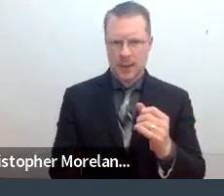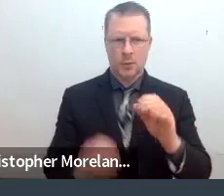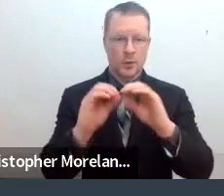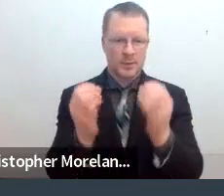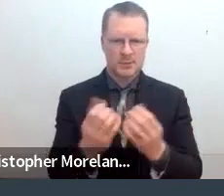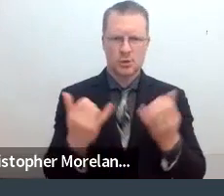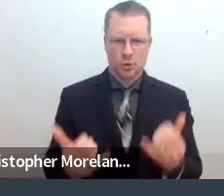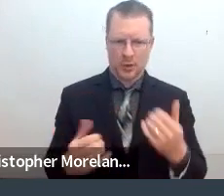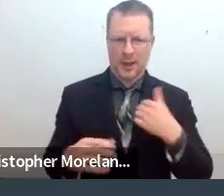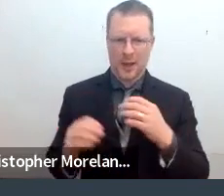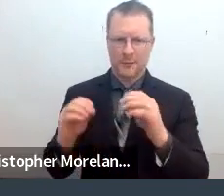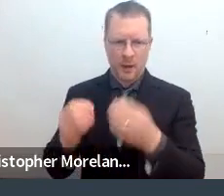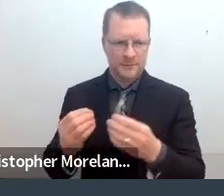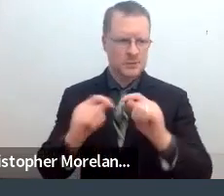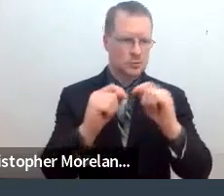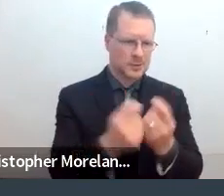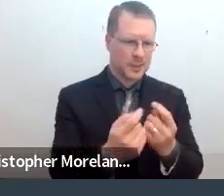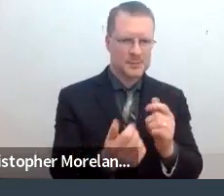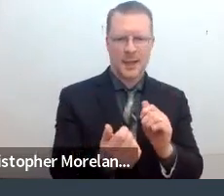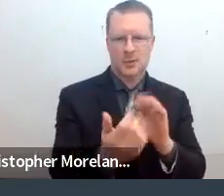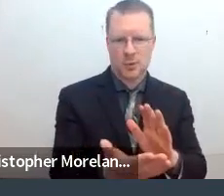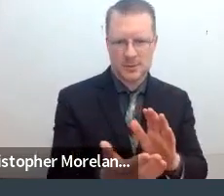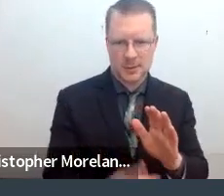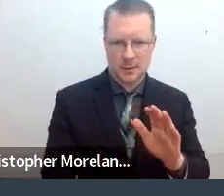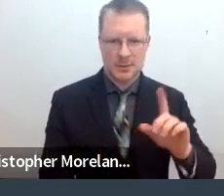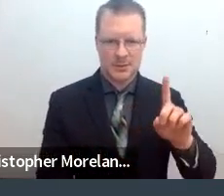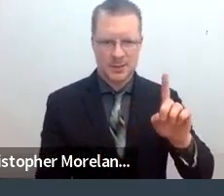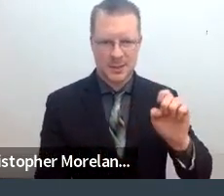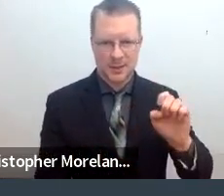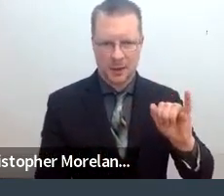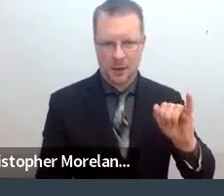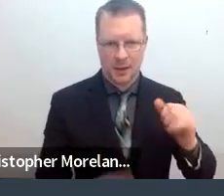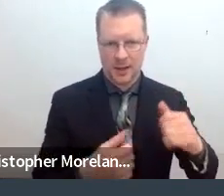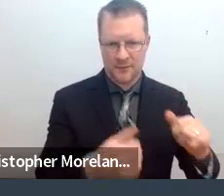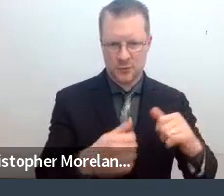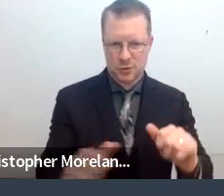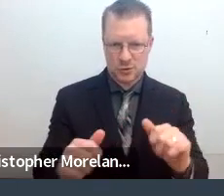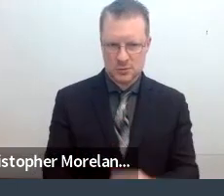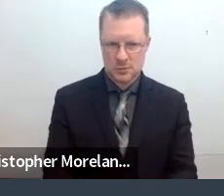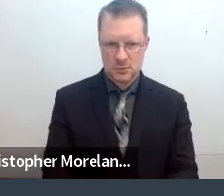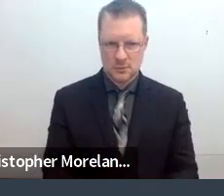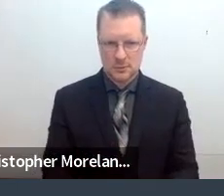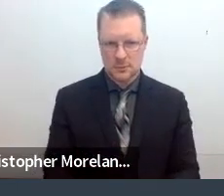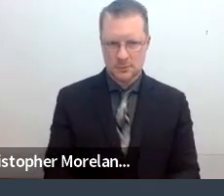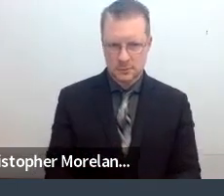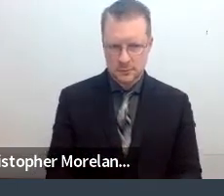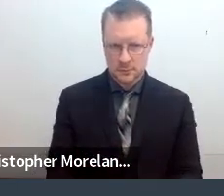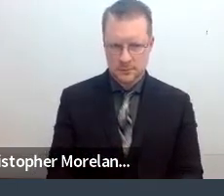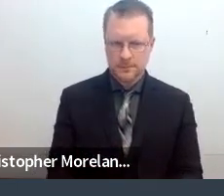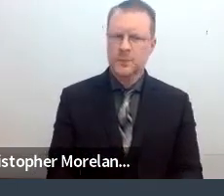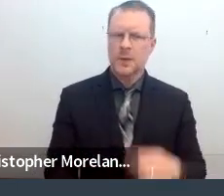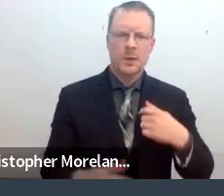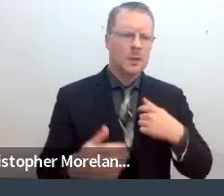Many institutions and organizations currently have offices and teams that address DEI